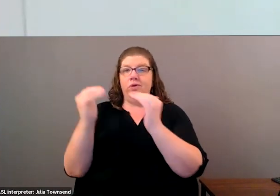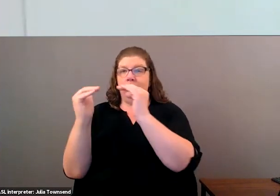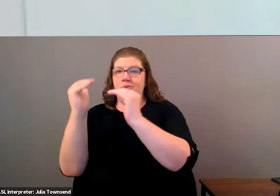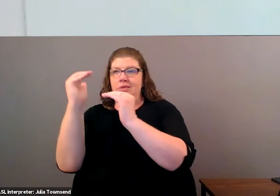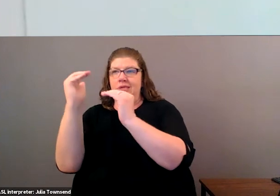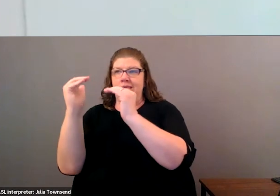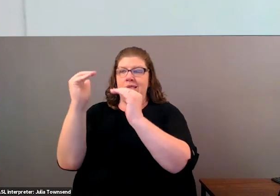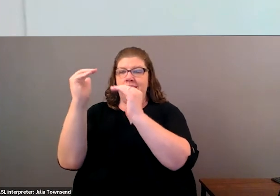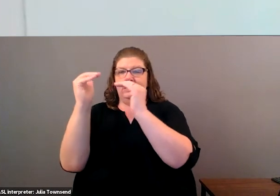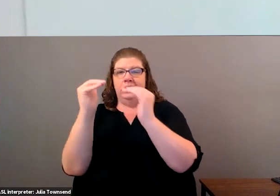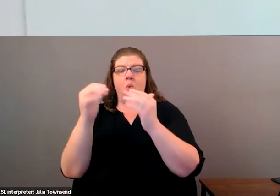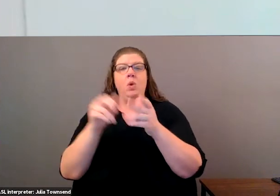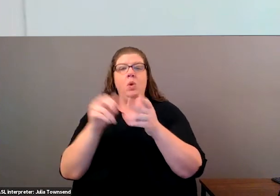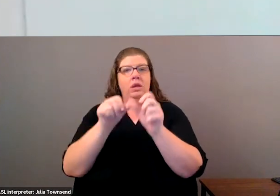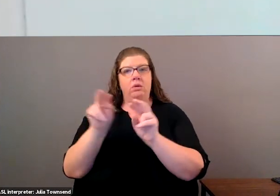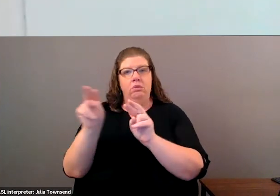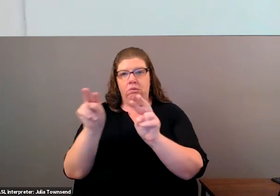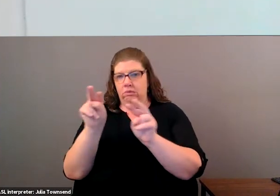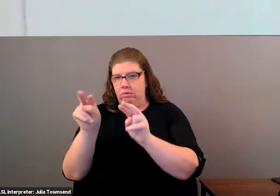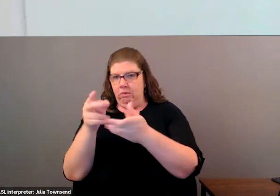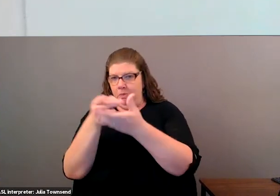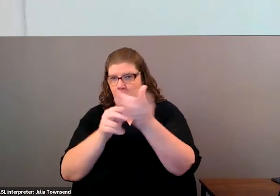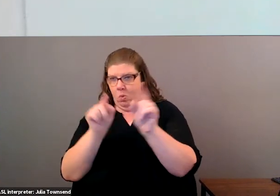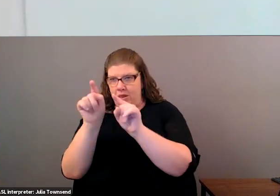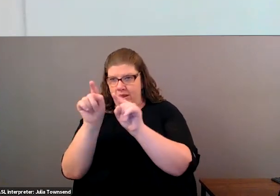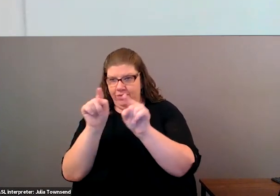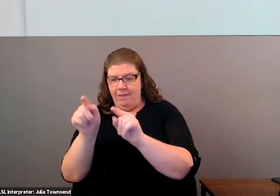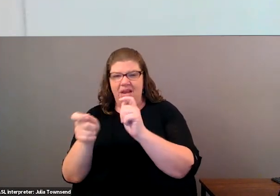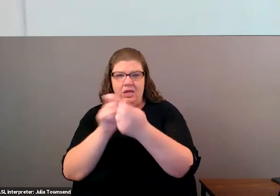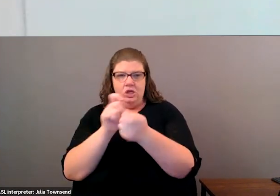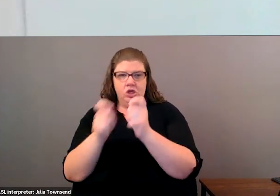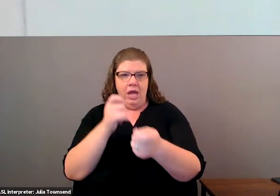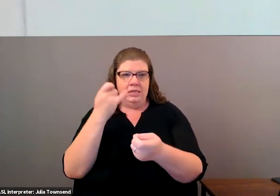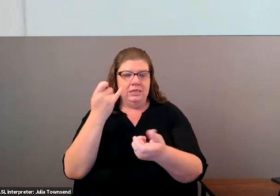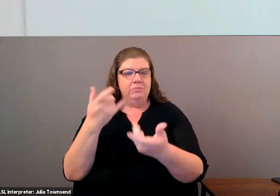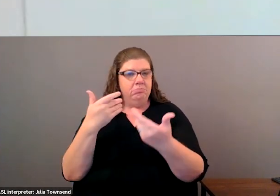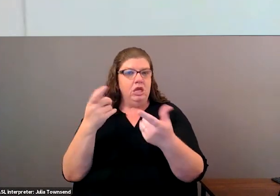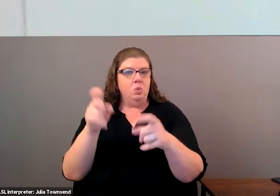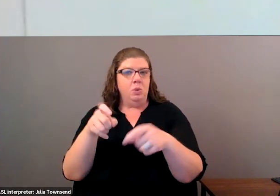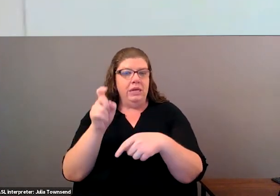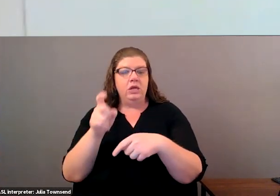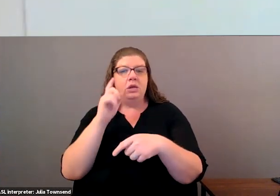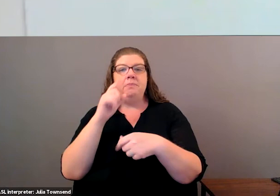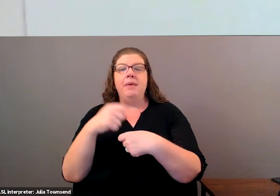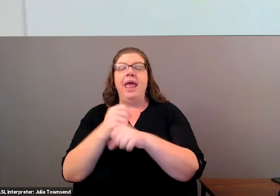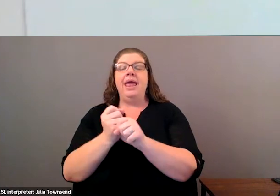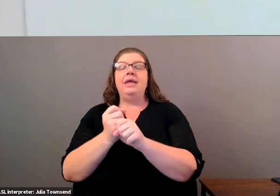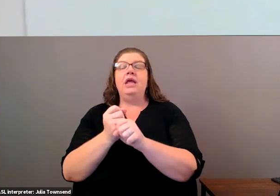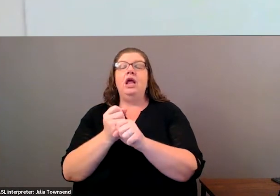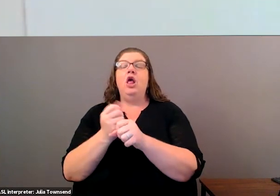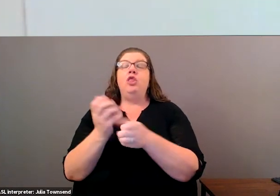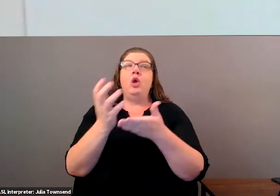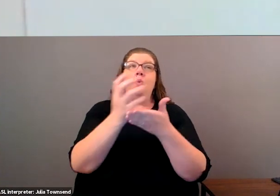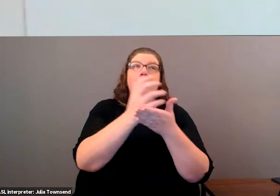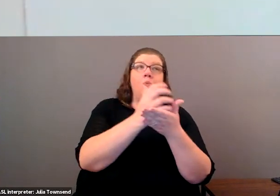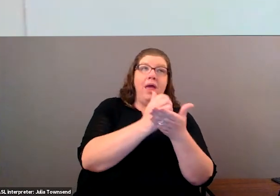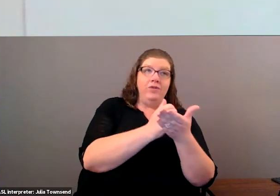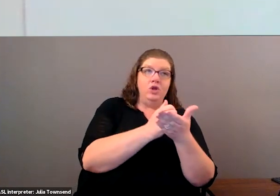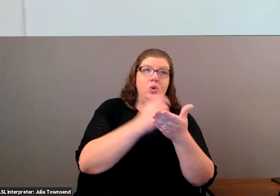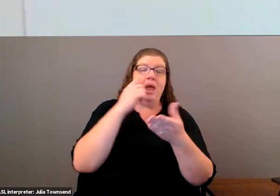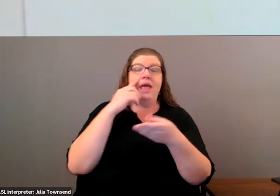monitor both revenue and expenditures and adjust as needed to bring the revenue and the expenditures closer